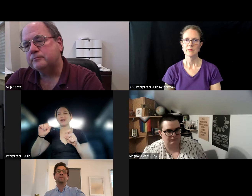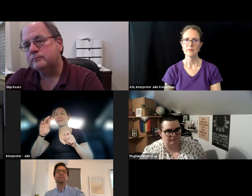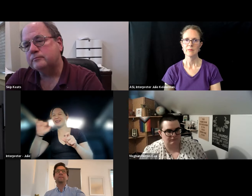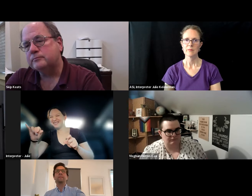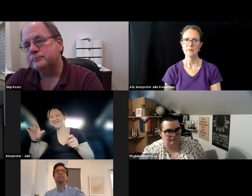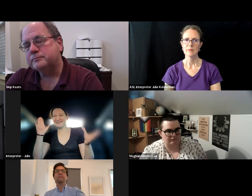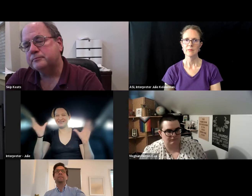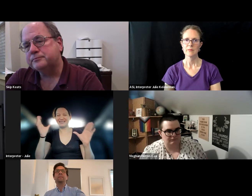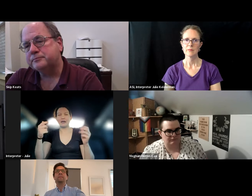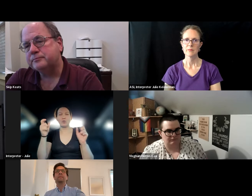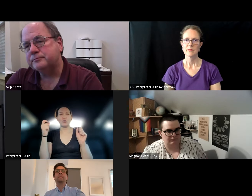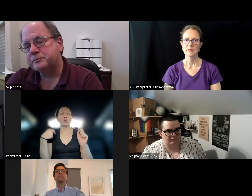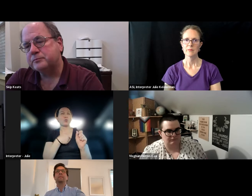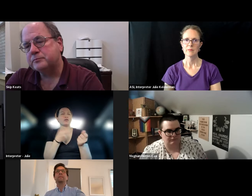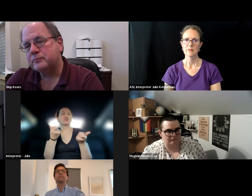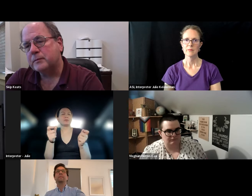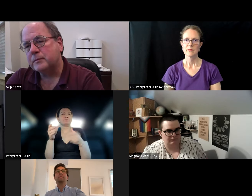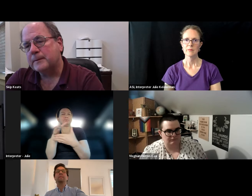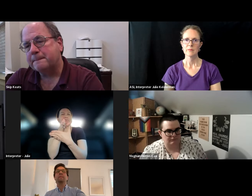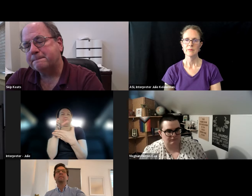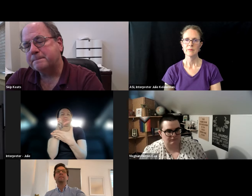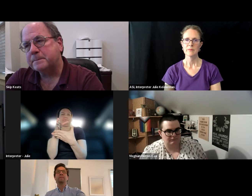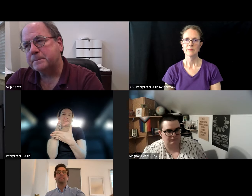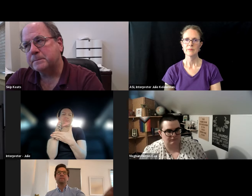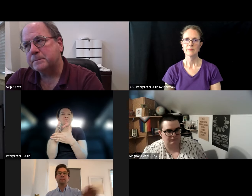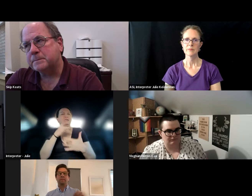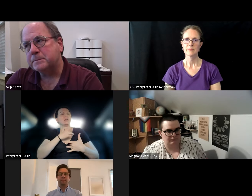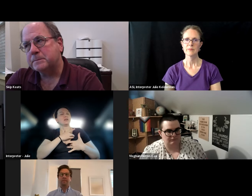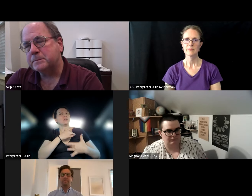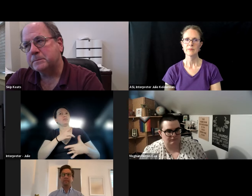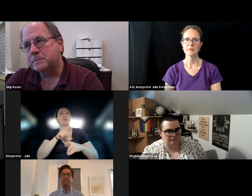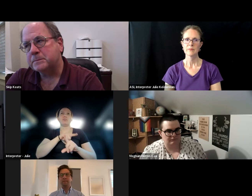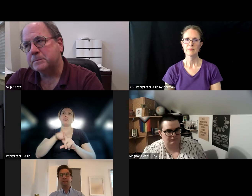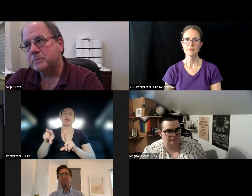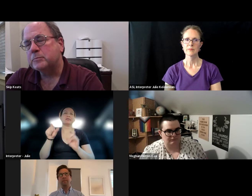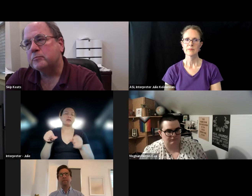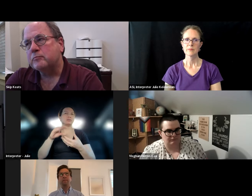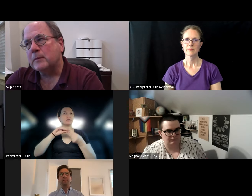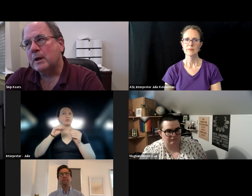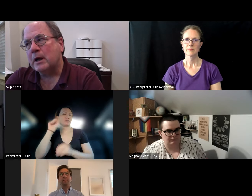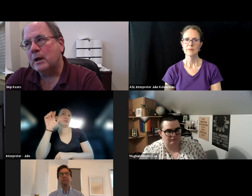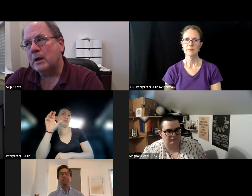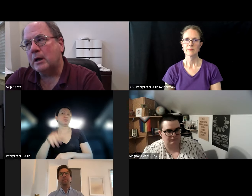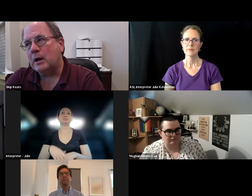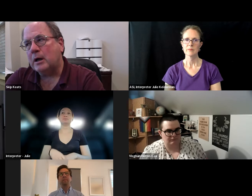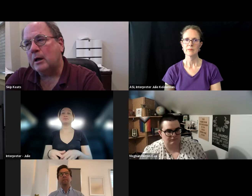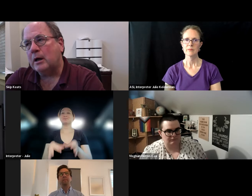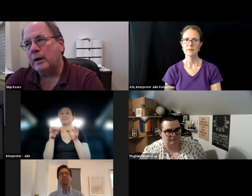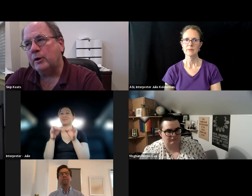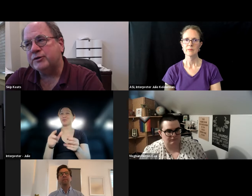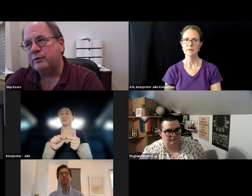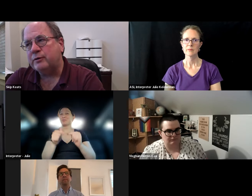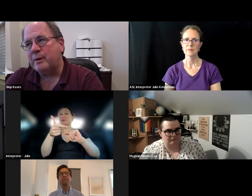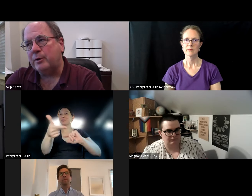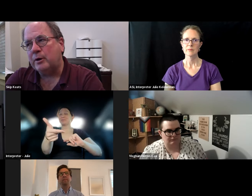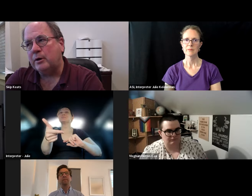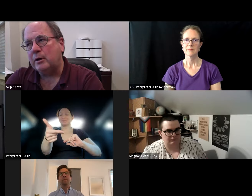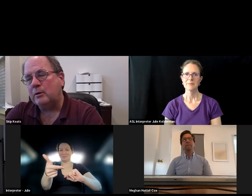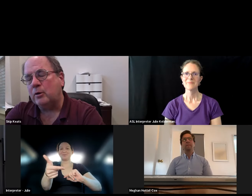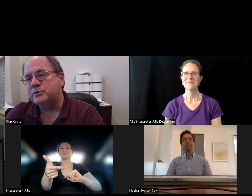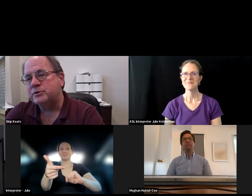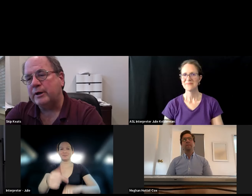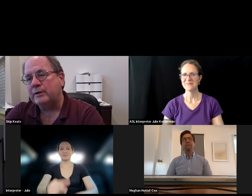we try to be in the range of what's typical, but we can get that to you as well. Okay. And I also